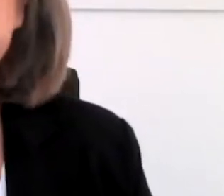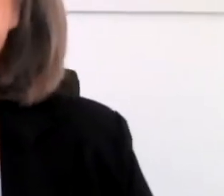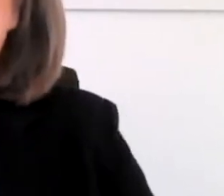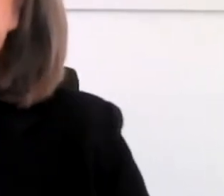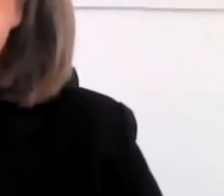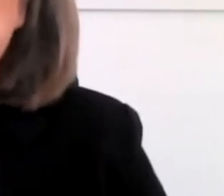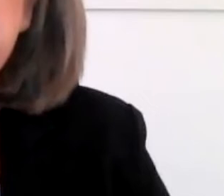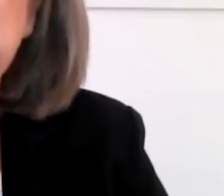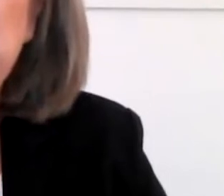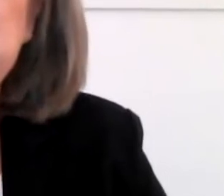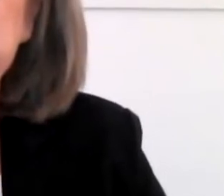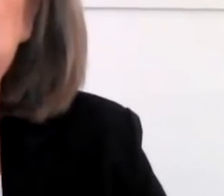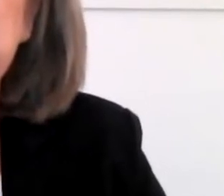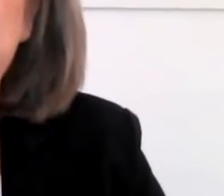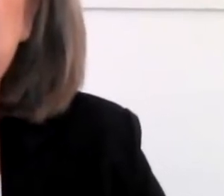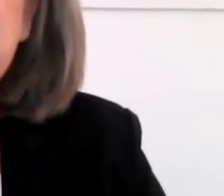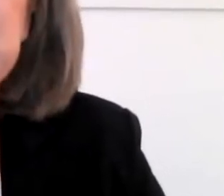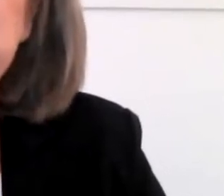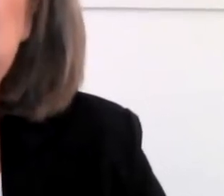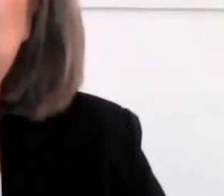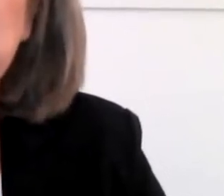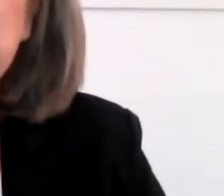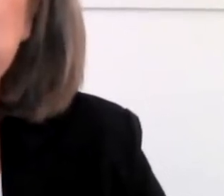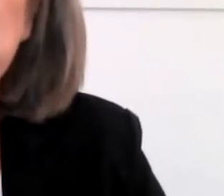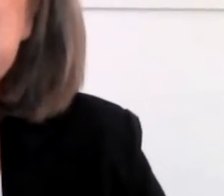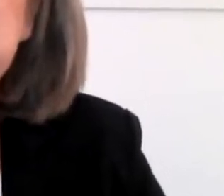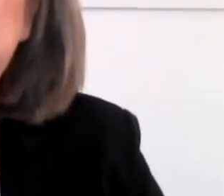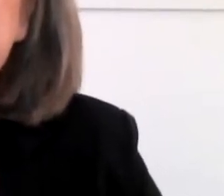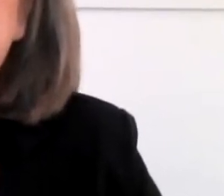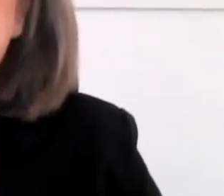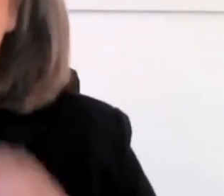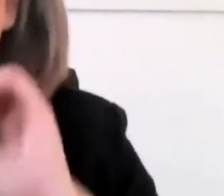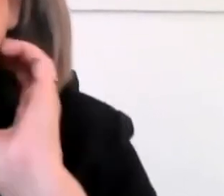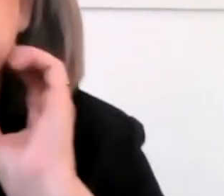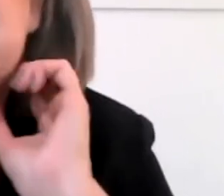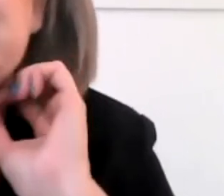That it's a really important question, and there's been a lot of work done,